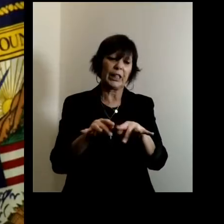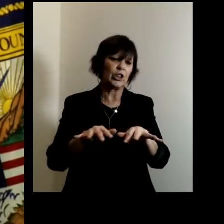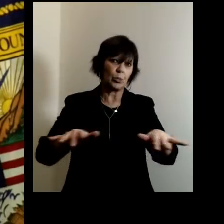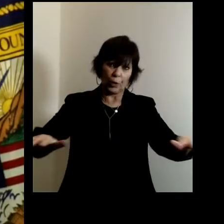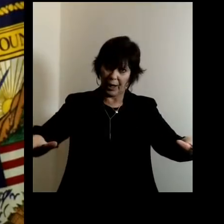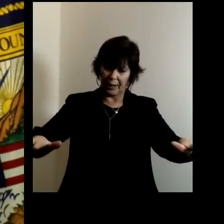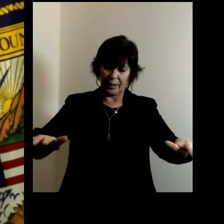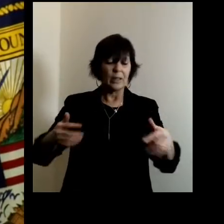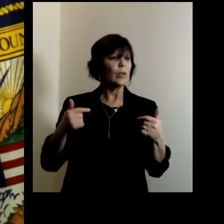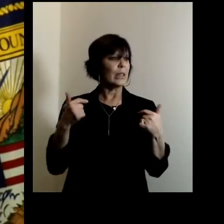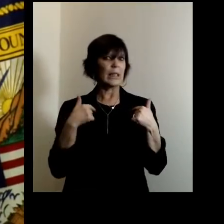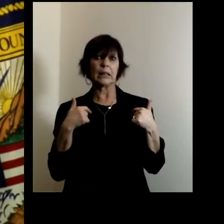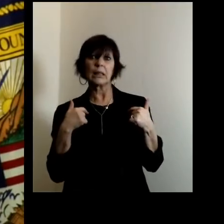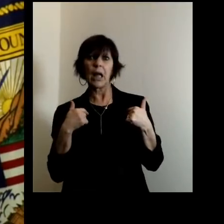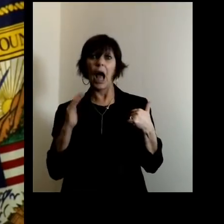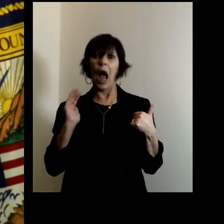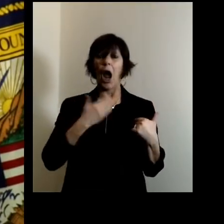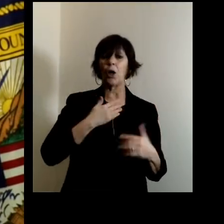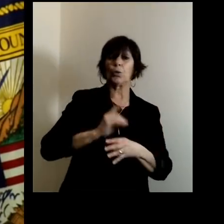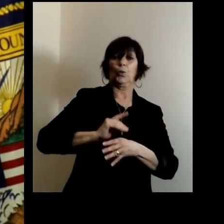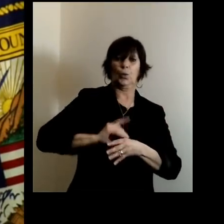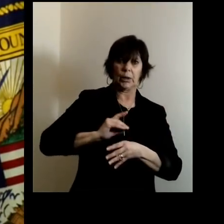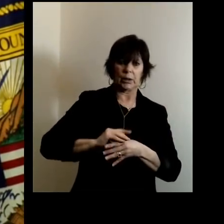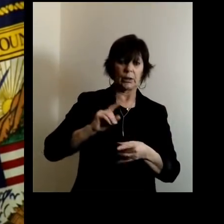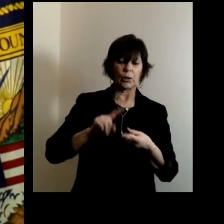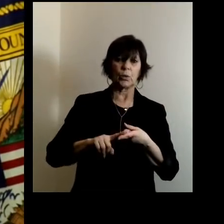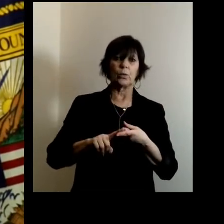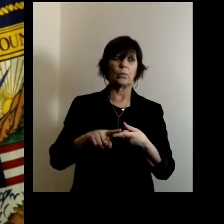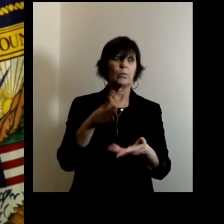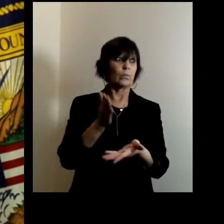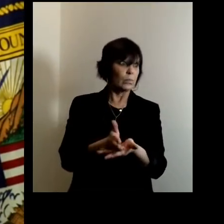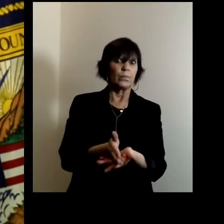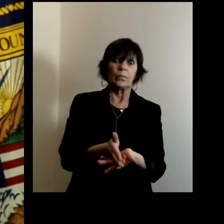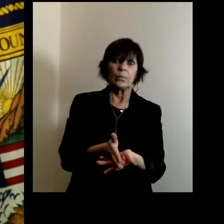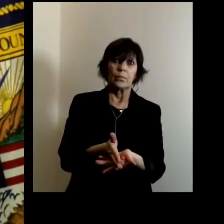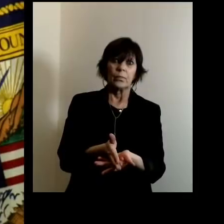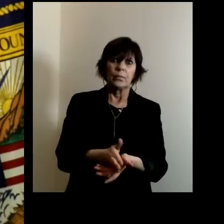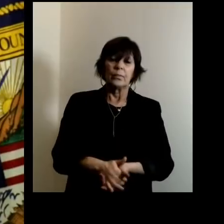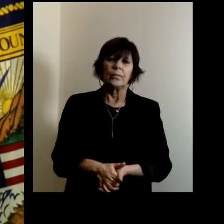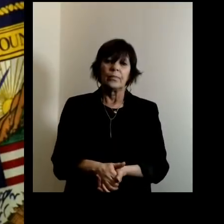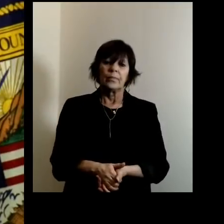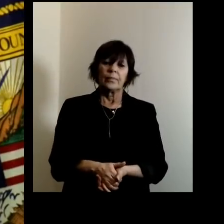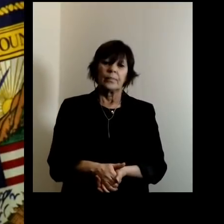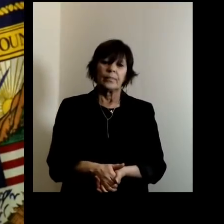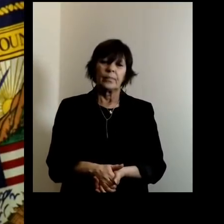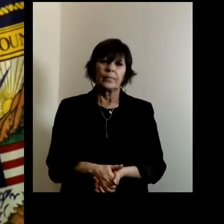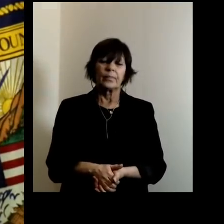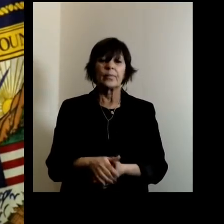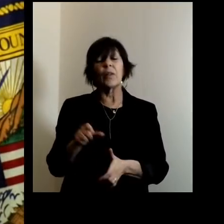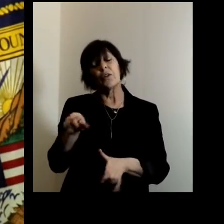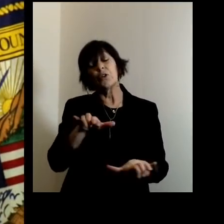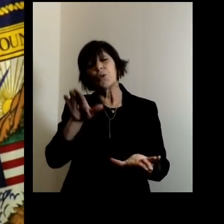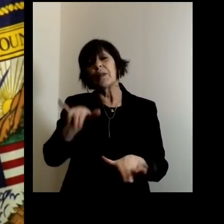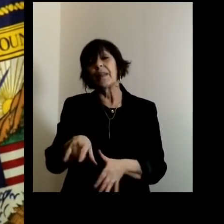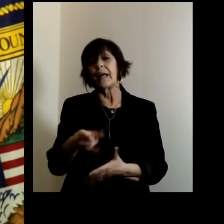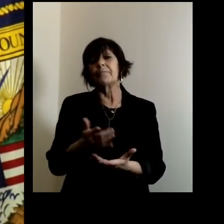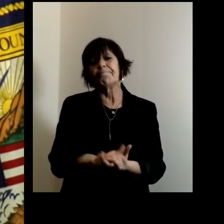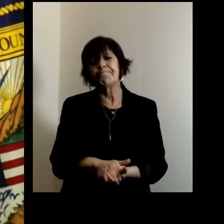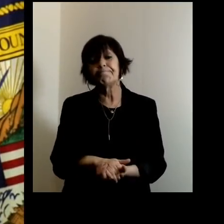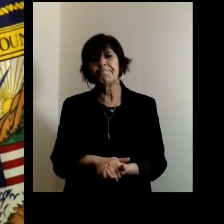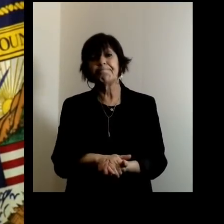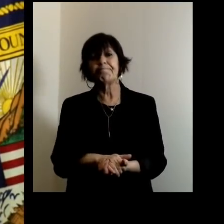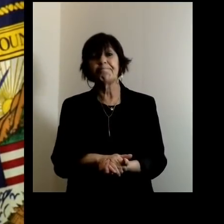it's up to us, the residents of Erie County, to basically find a way to get out of it. And I think they're doing that and giving us that